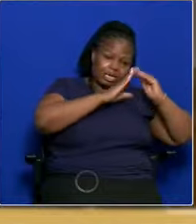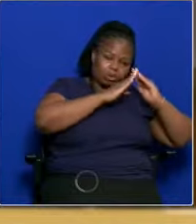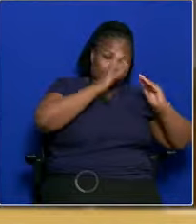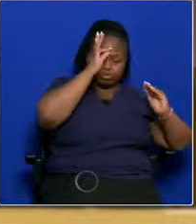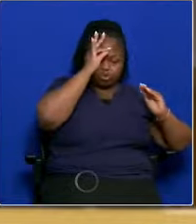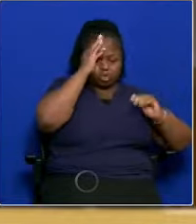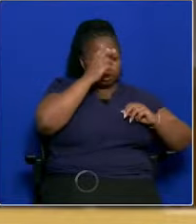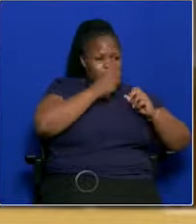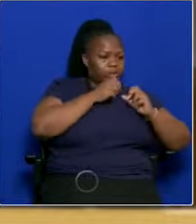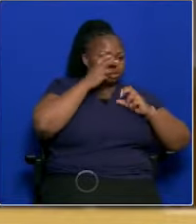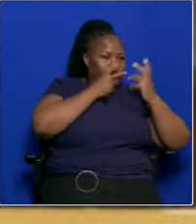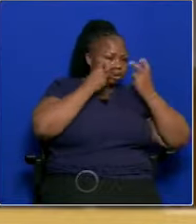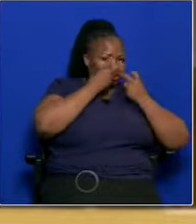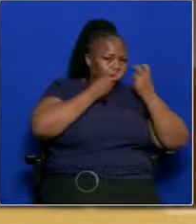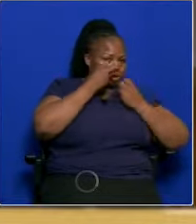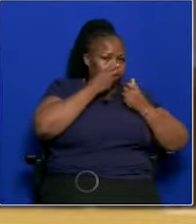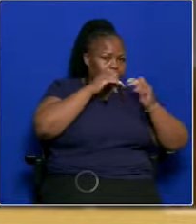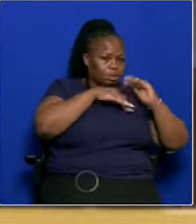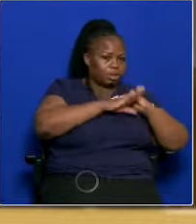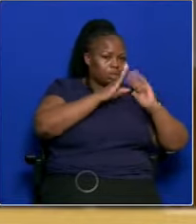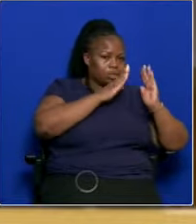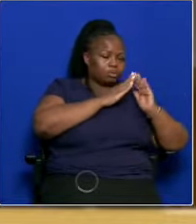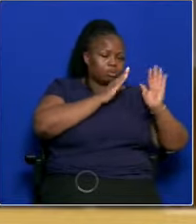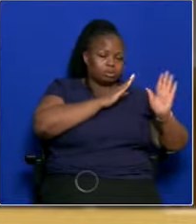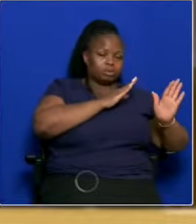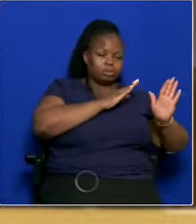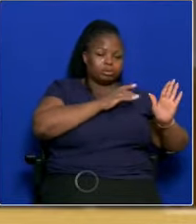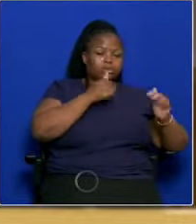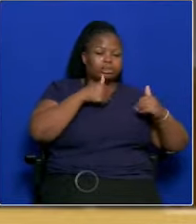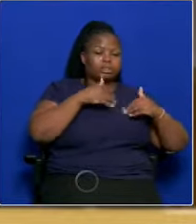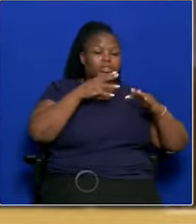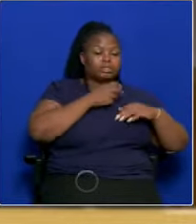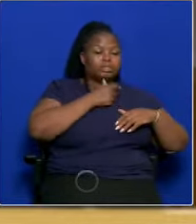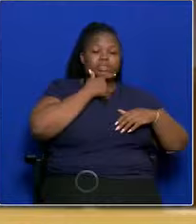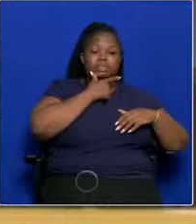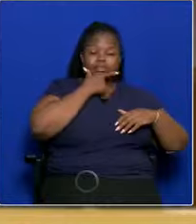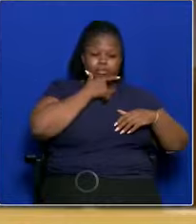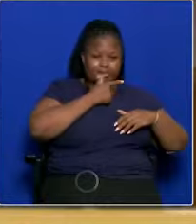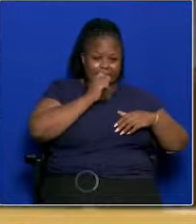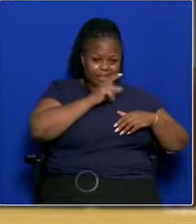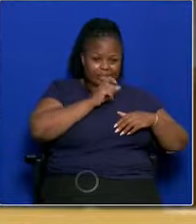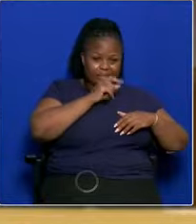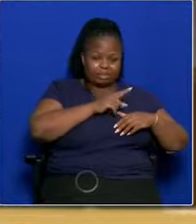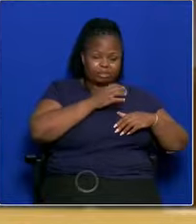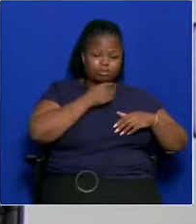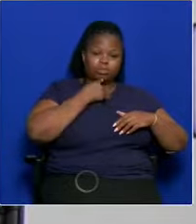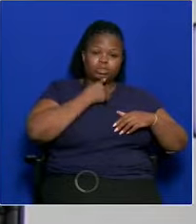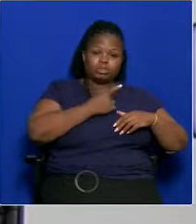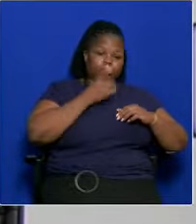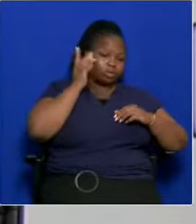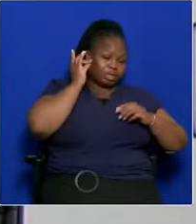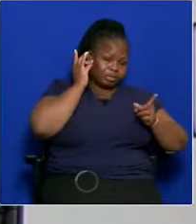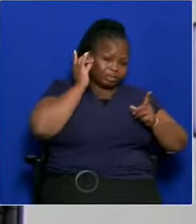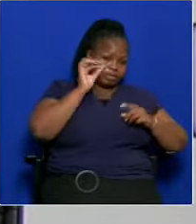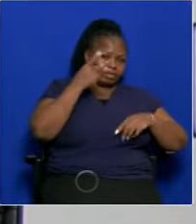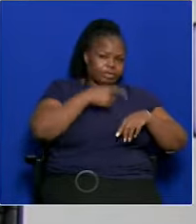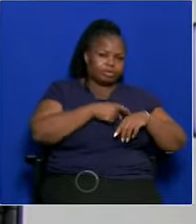his home at the beginning of December. Is that what you say you heard about it for the first time on the 7th?